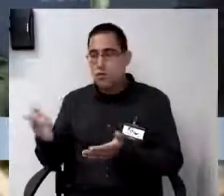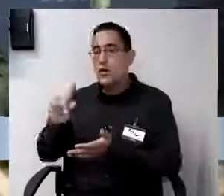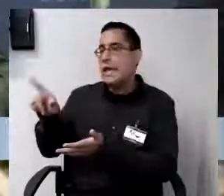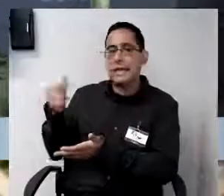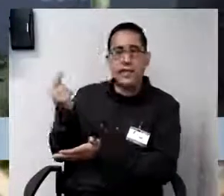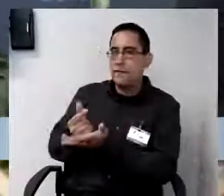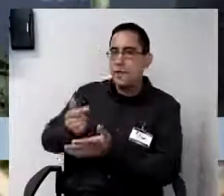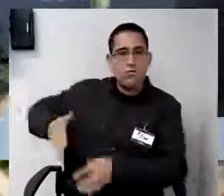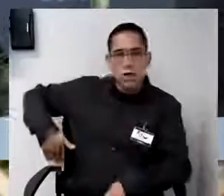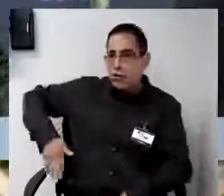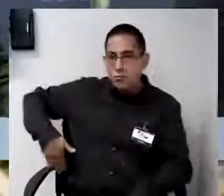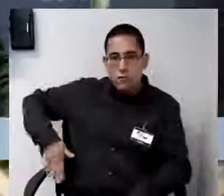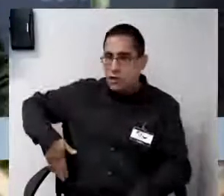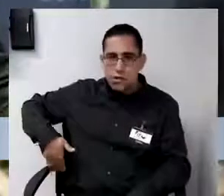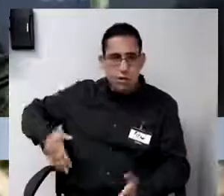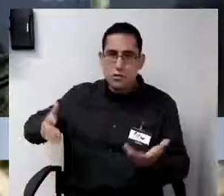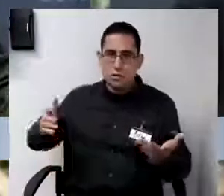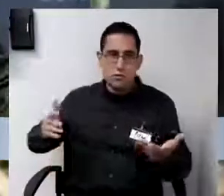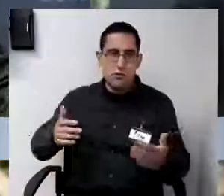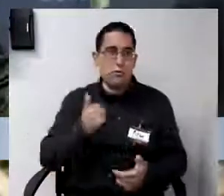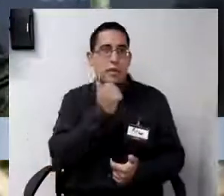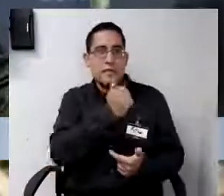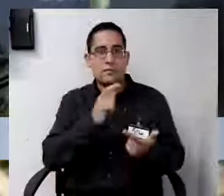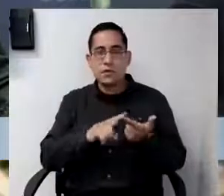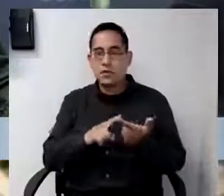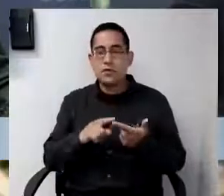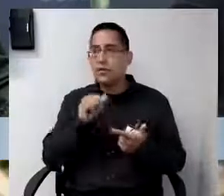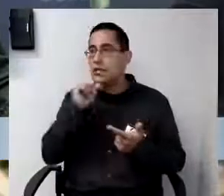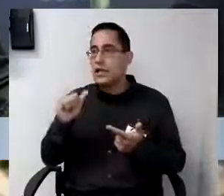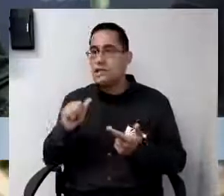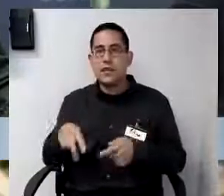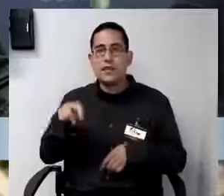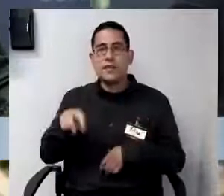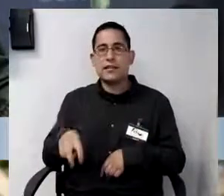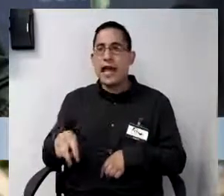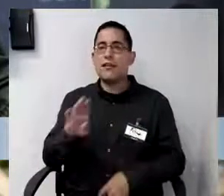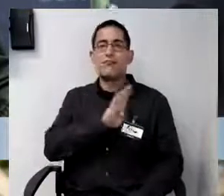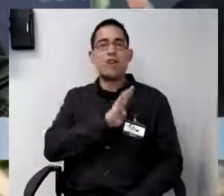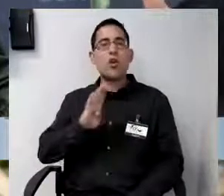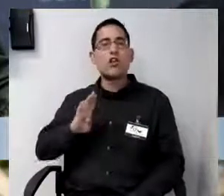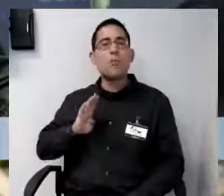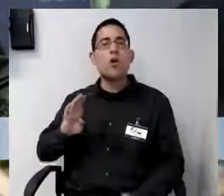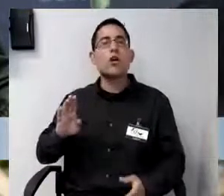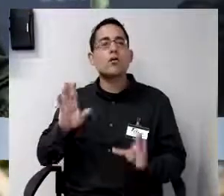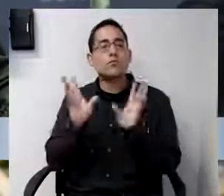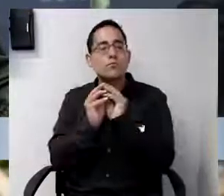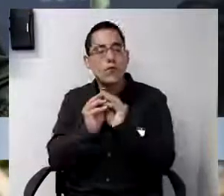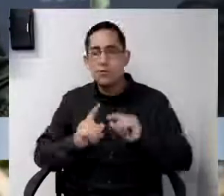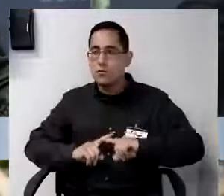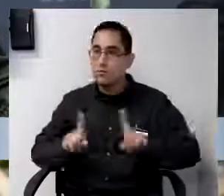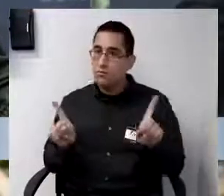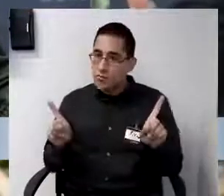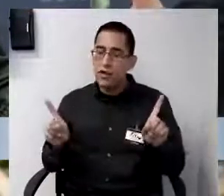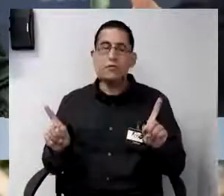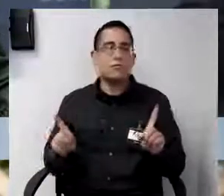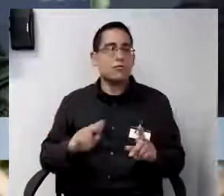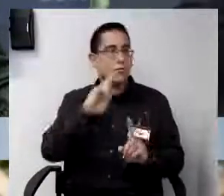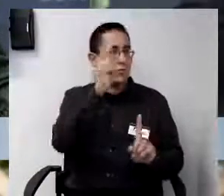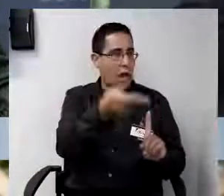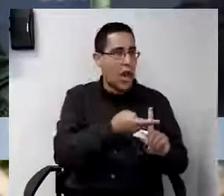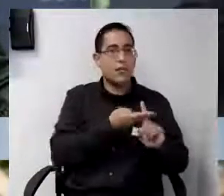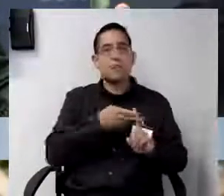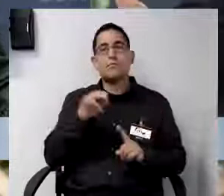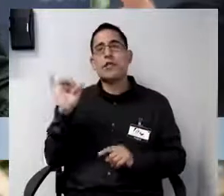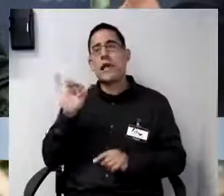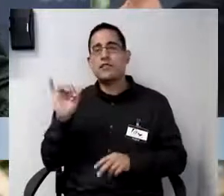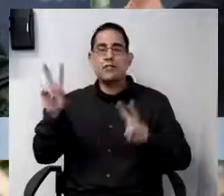nursing school. They haven't sat for their boards or anything, but we've hired them to serve as sitters. So sitters are